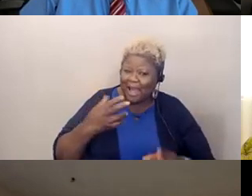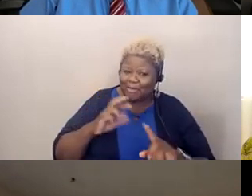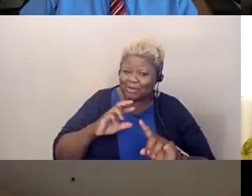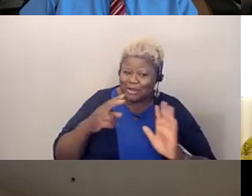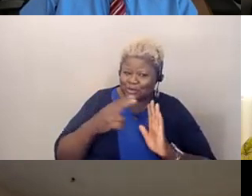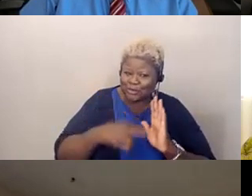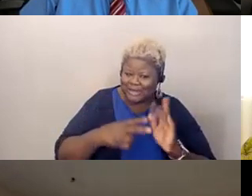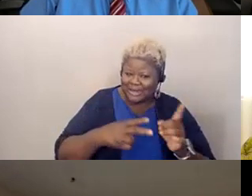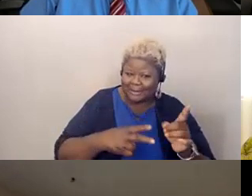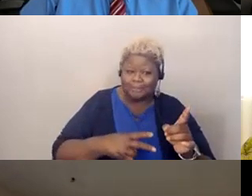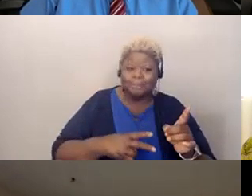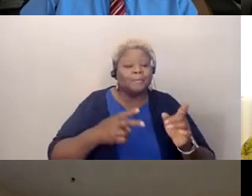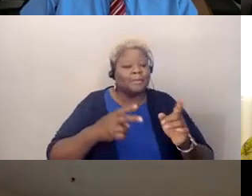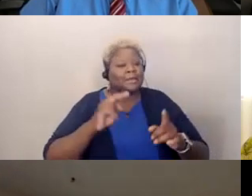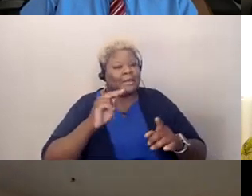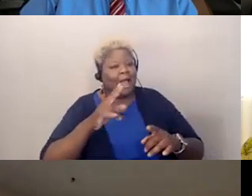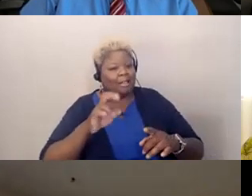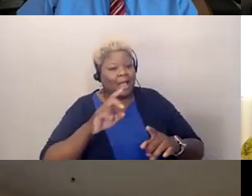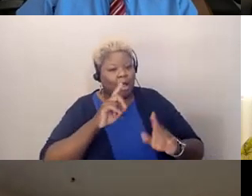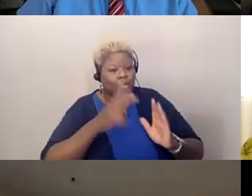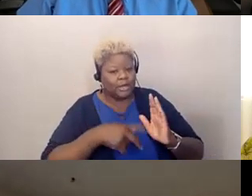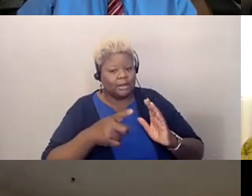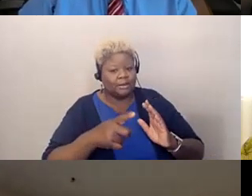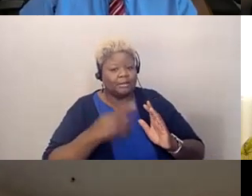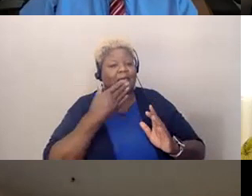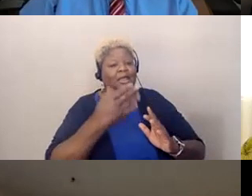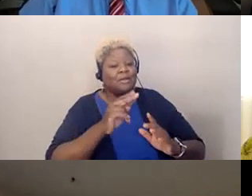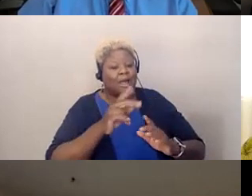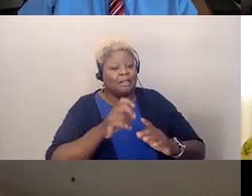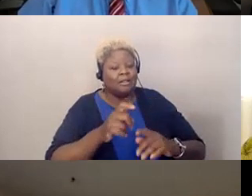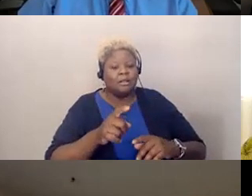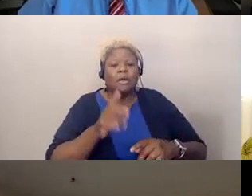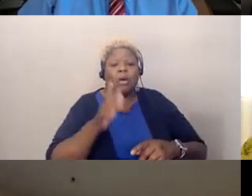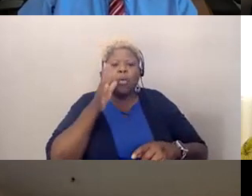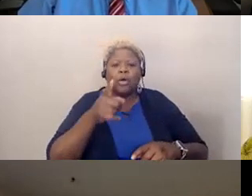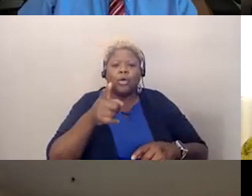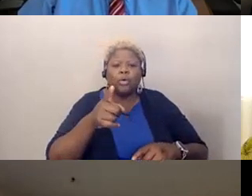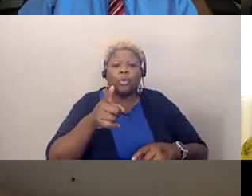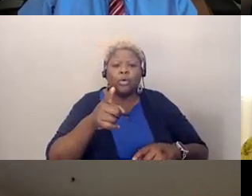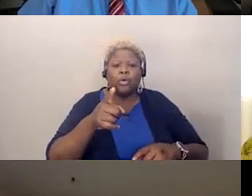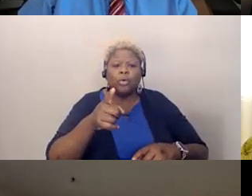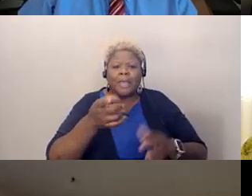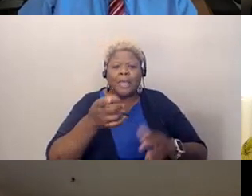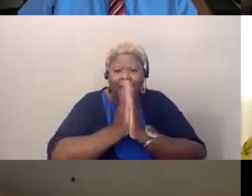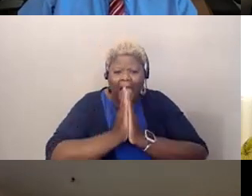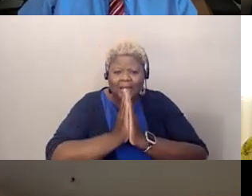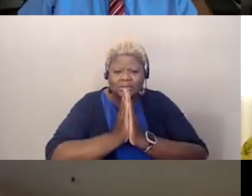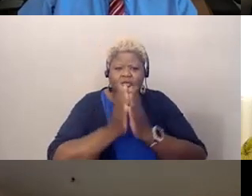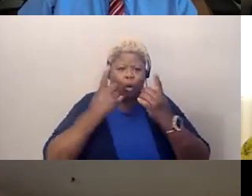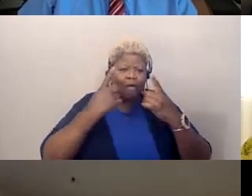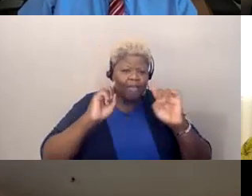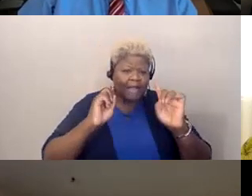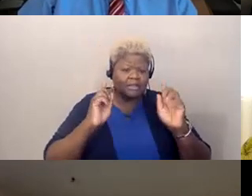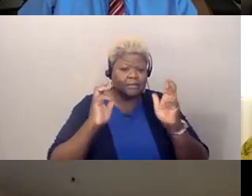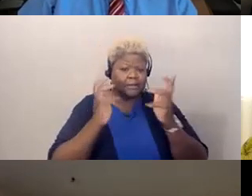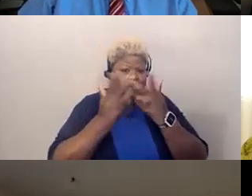read it. Right. I'll read it. Can you jump in? Thank you, yeah. Natalie. Will you be from Dieter Friedman, will you be asking for effective and integrated